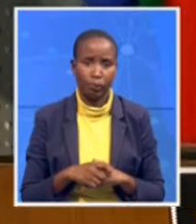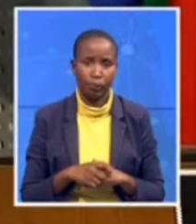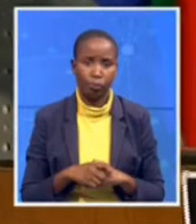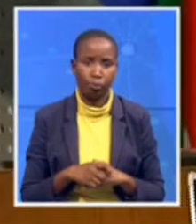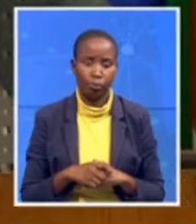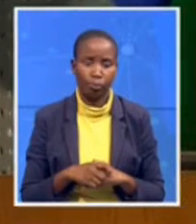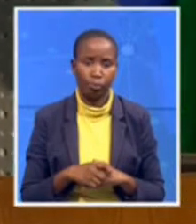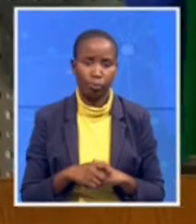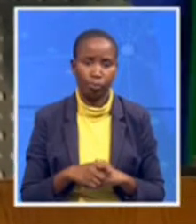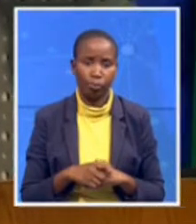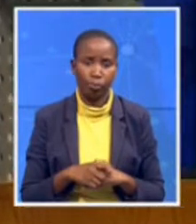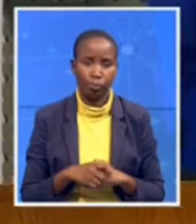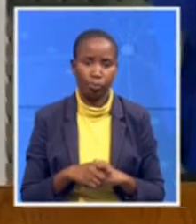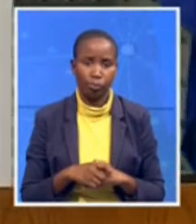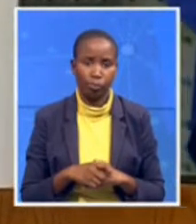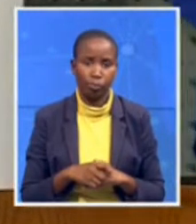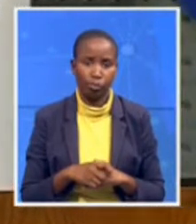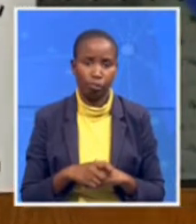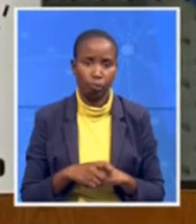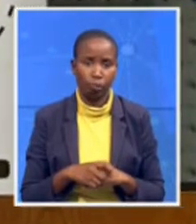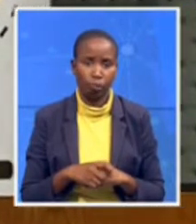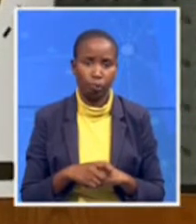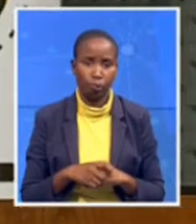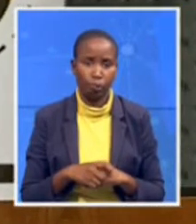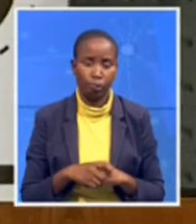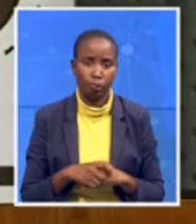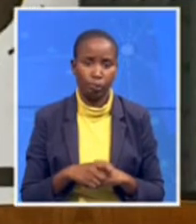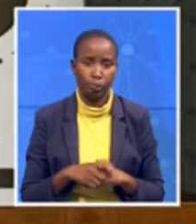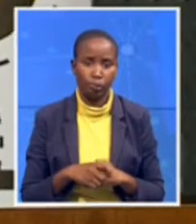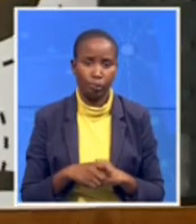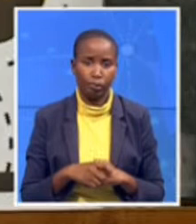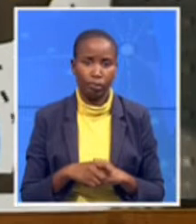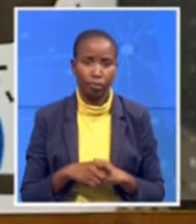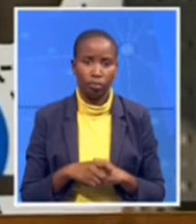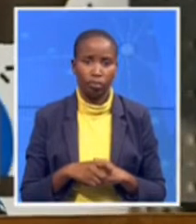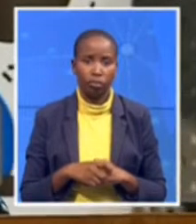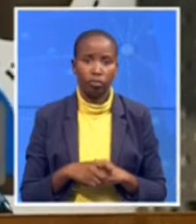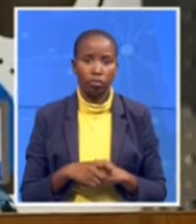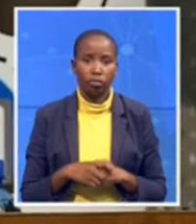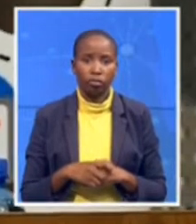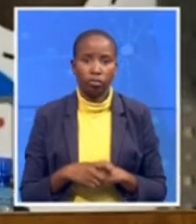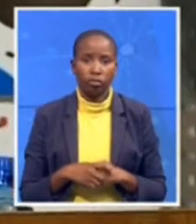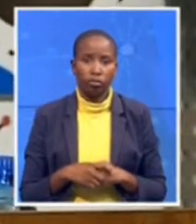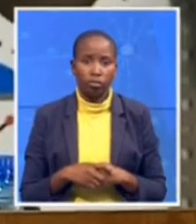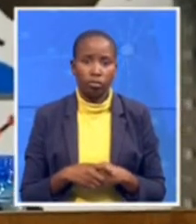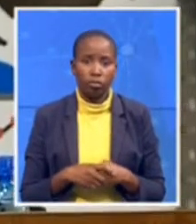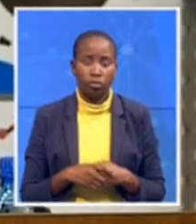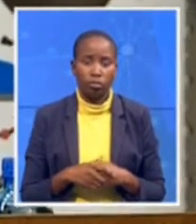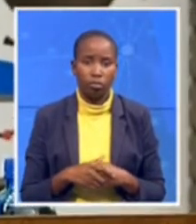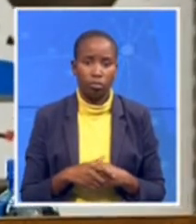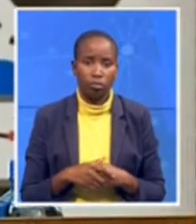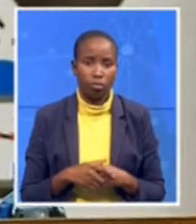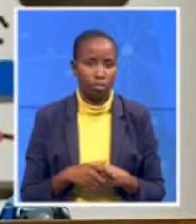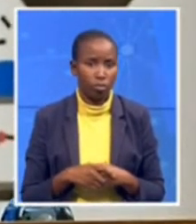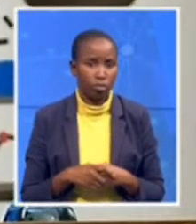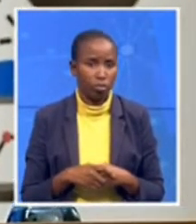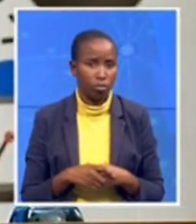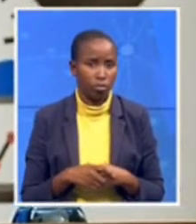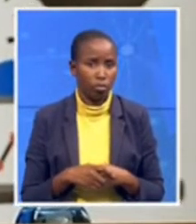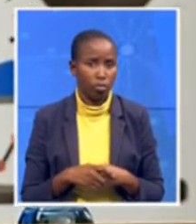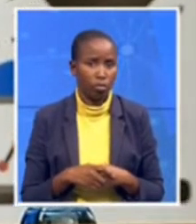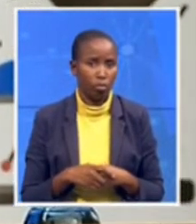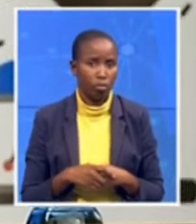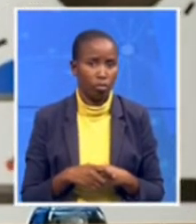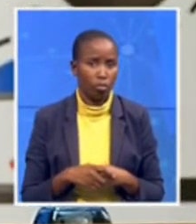Act effectively criminalizes anyone who publishes content online who is not regulated by the